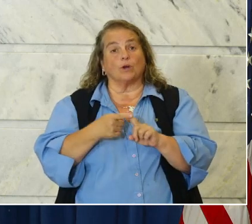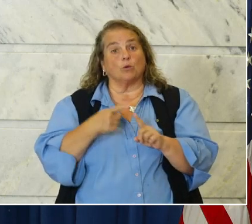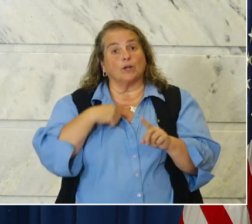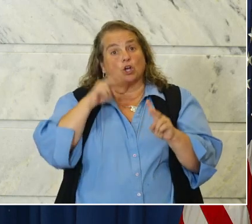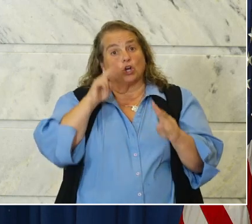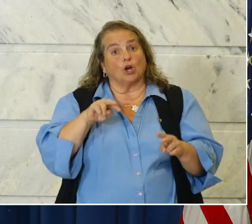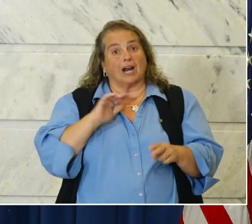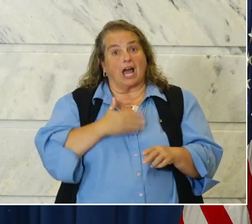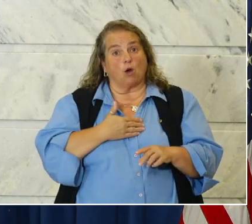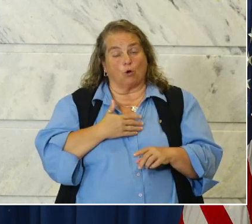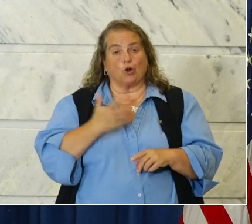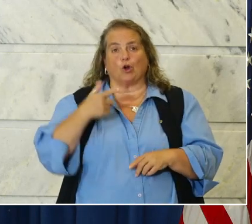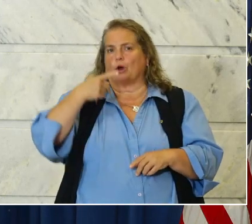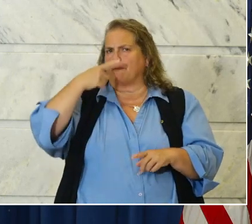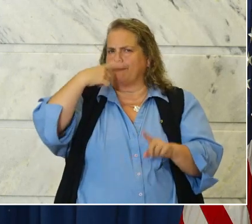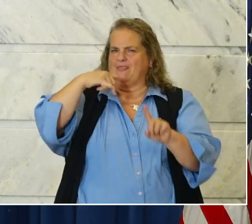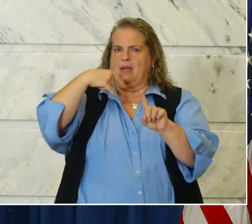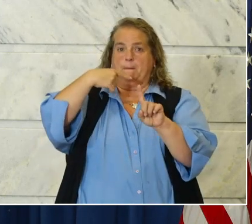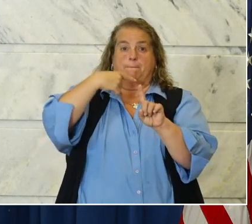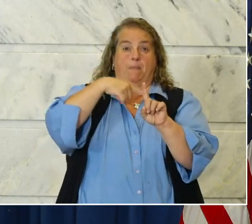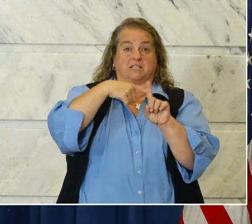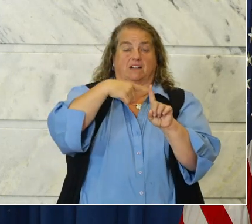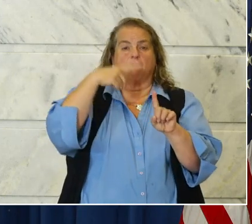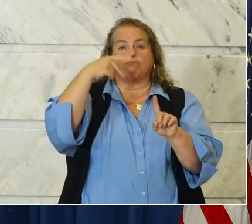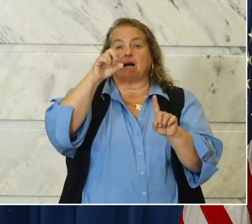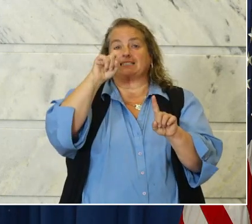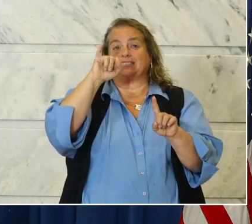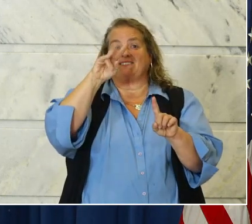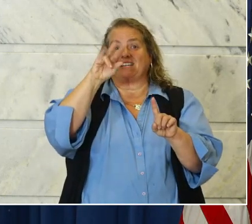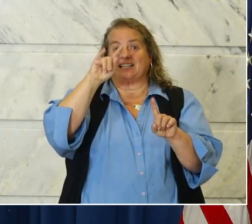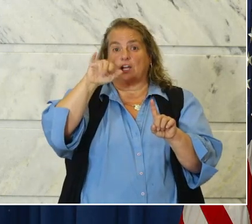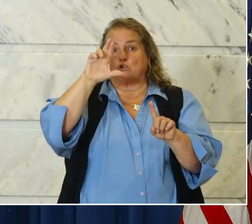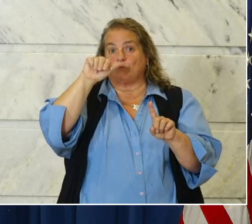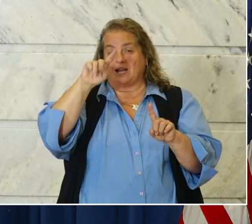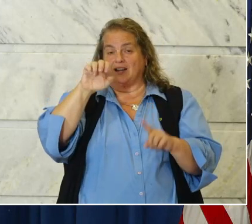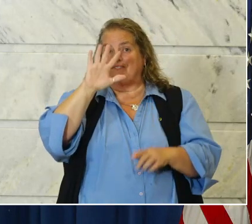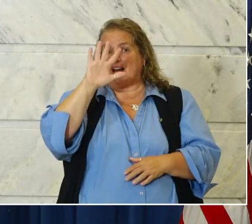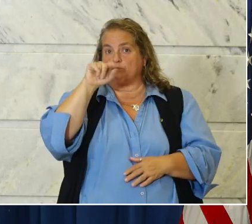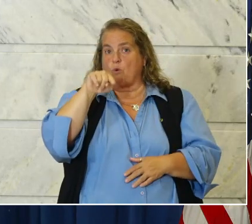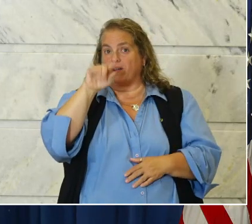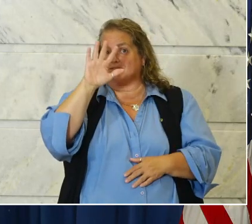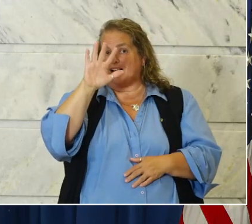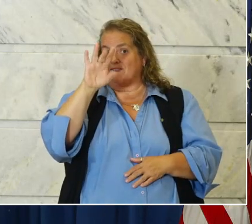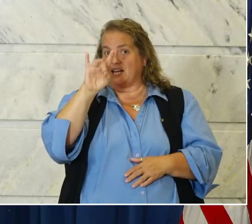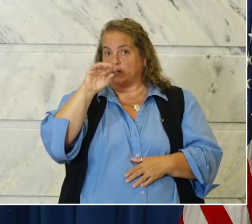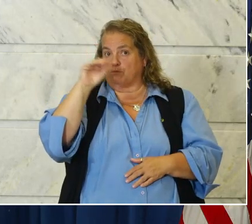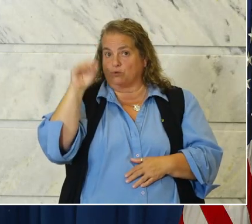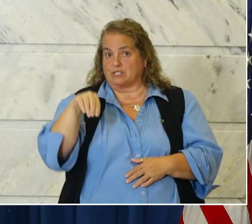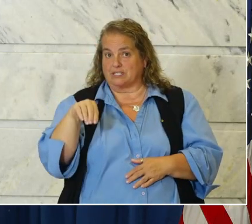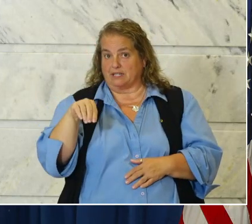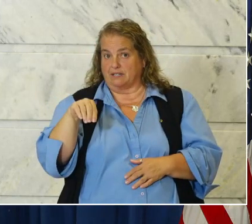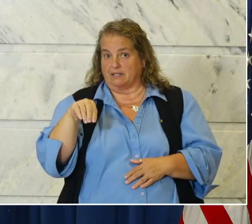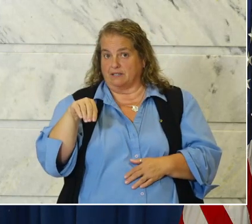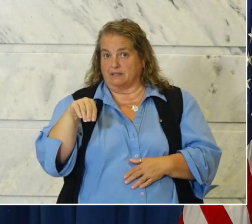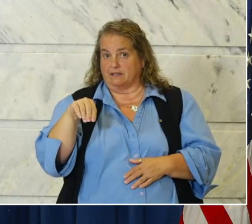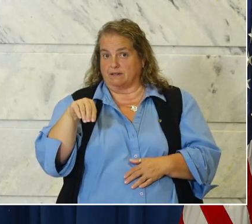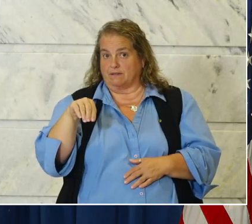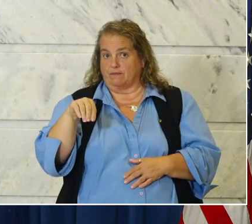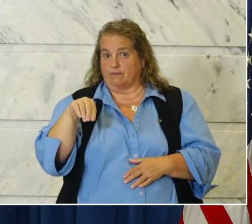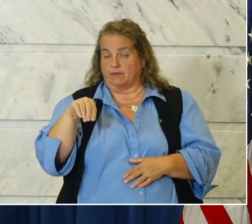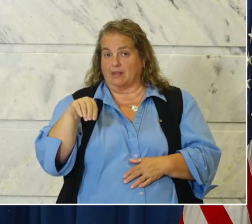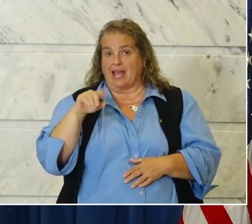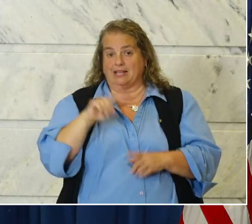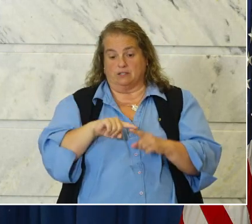our positivity rate, it's up a little bit, 5.58%. Just as